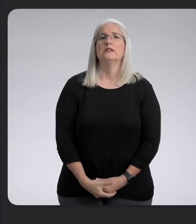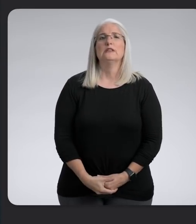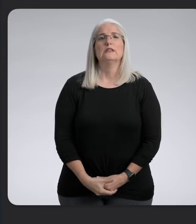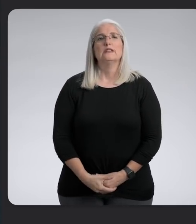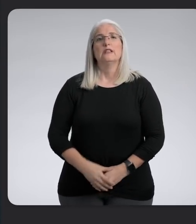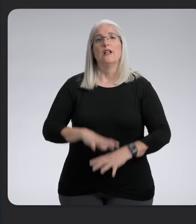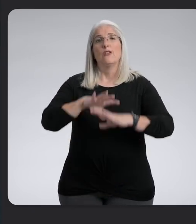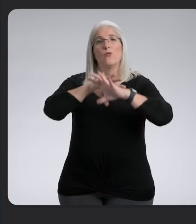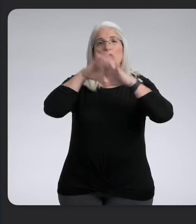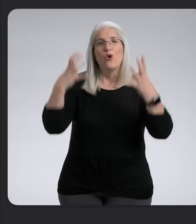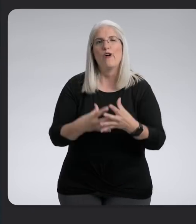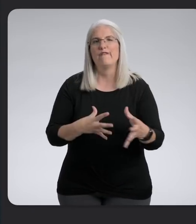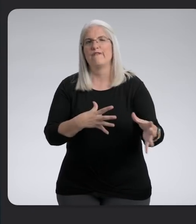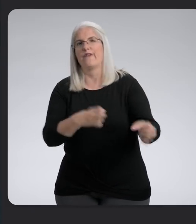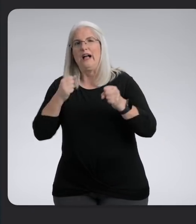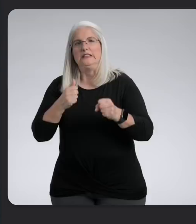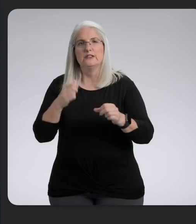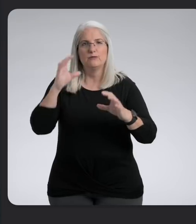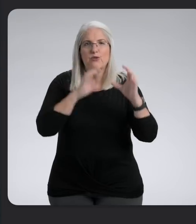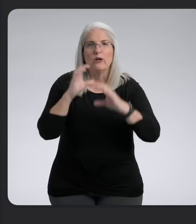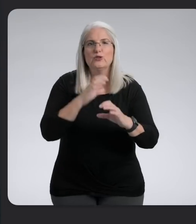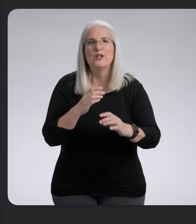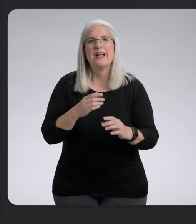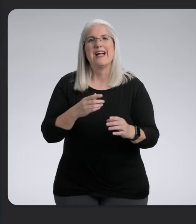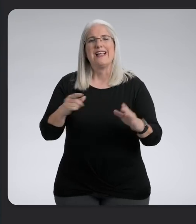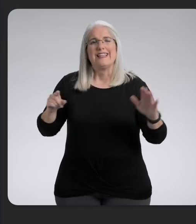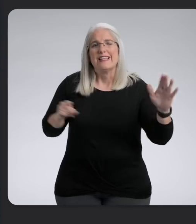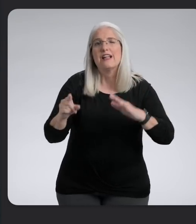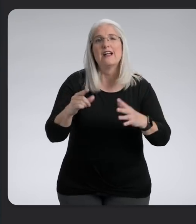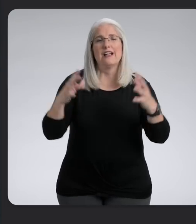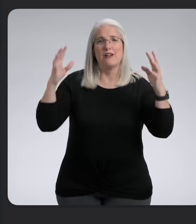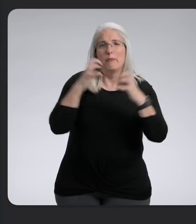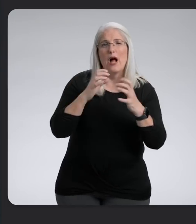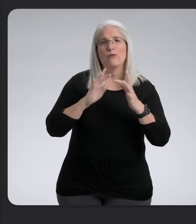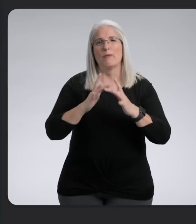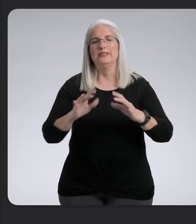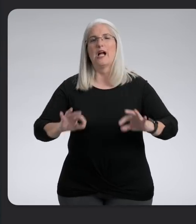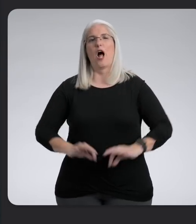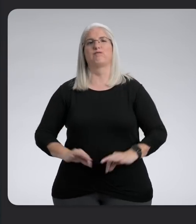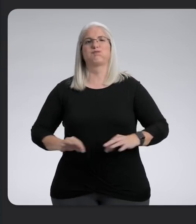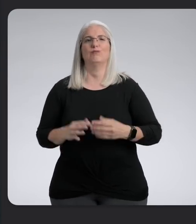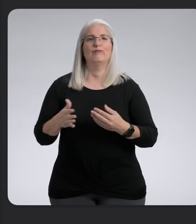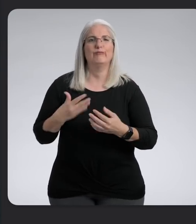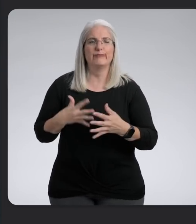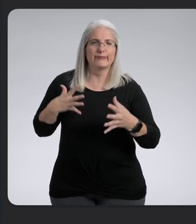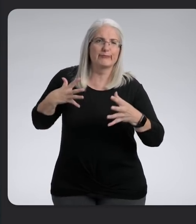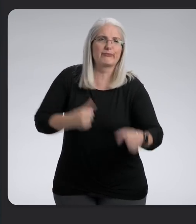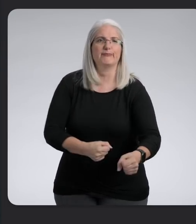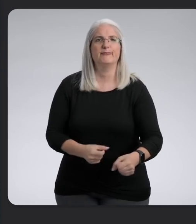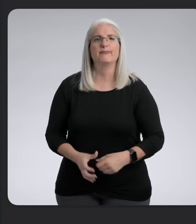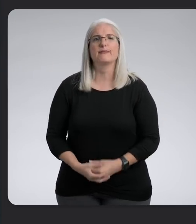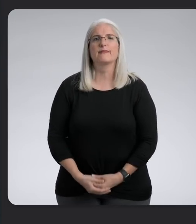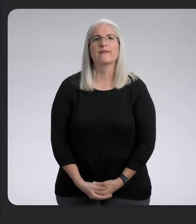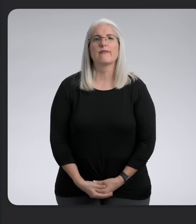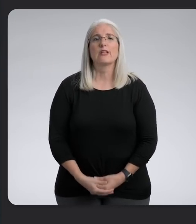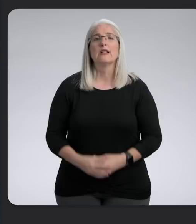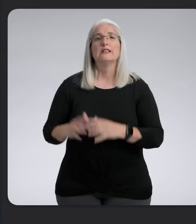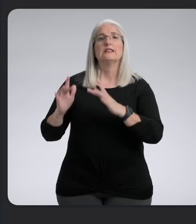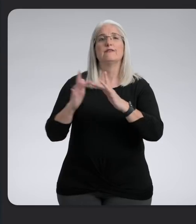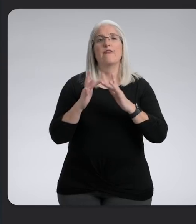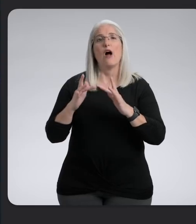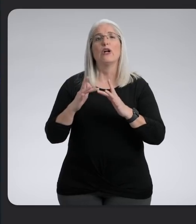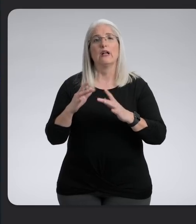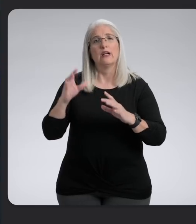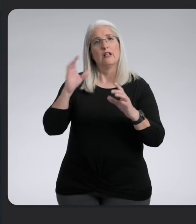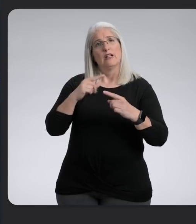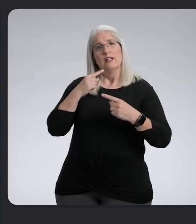It makes navigating even the most complex websites lightning fast. And Safari is known for its legendary power